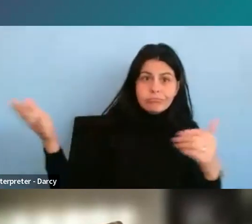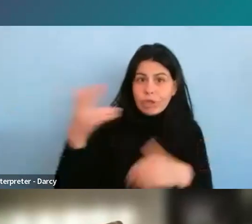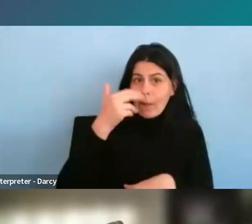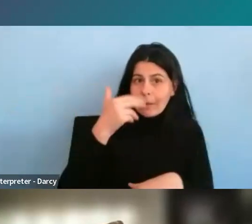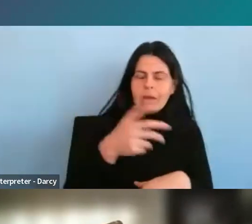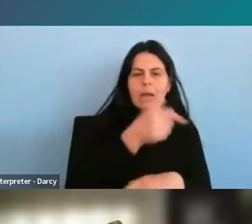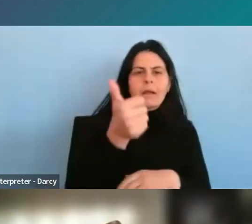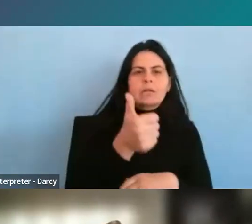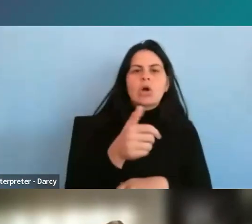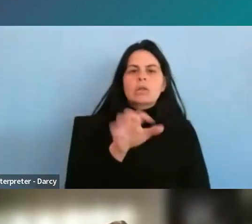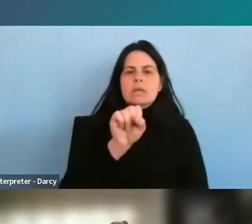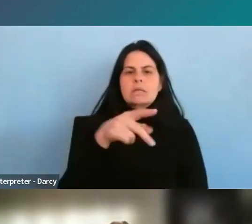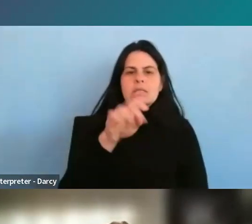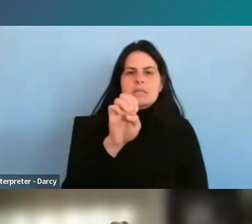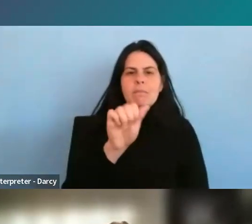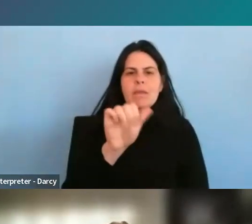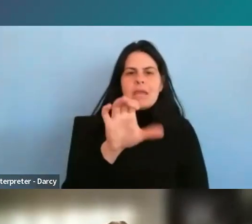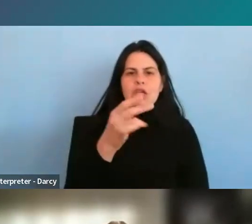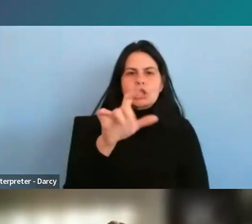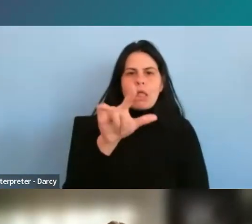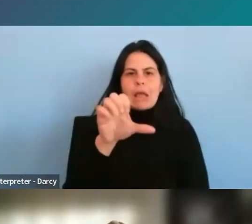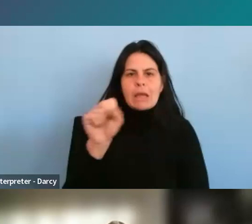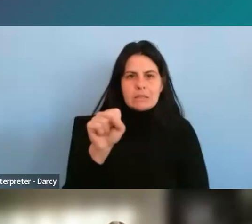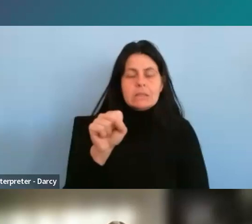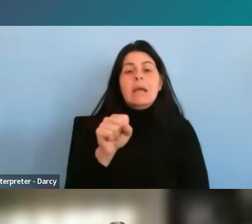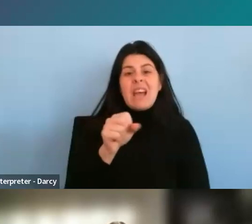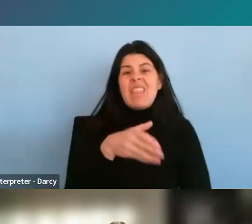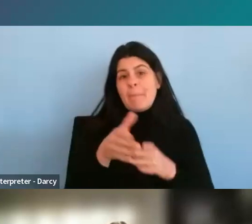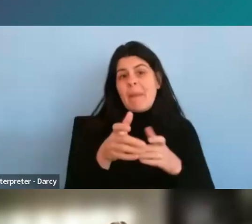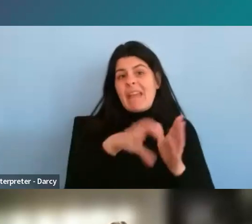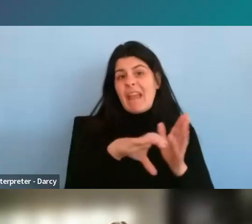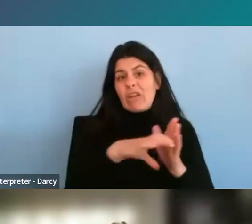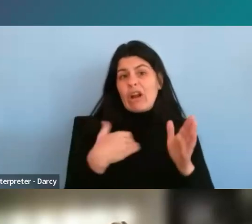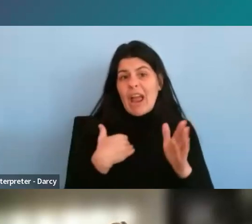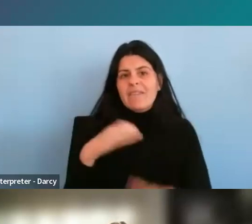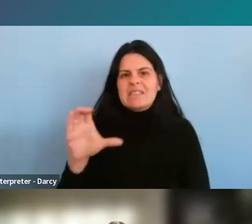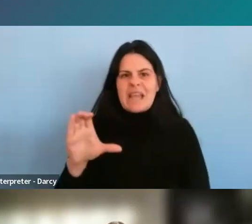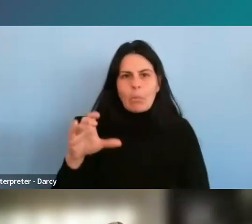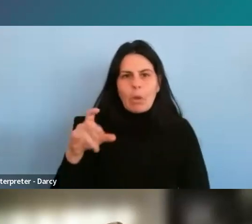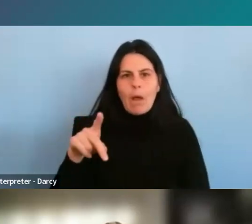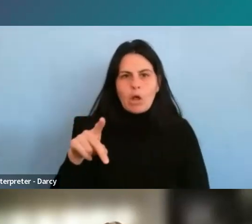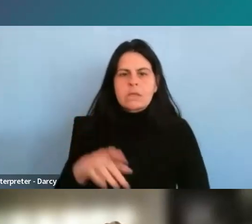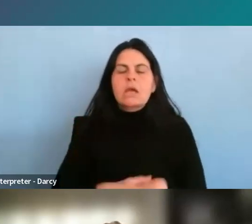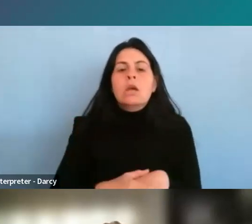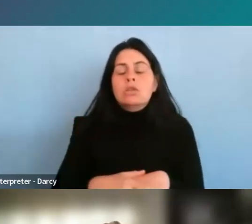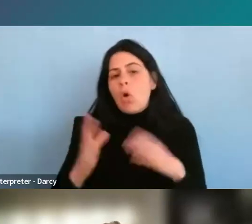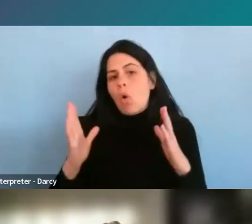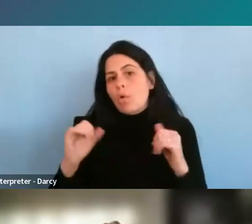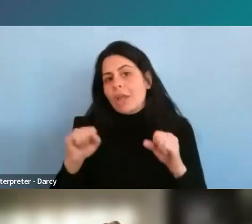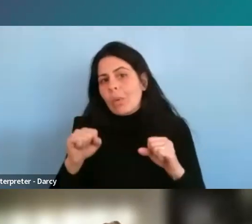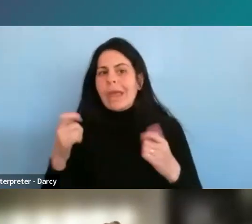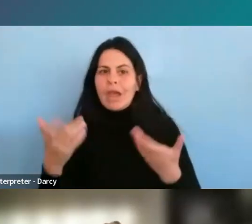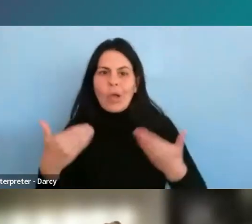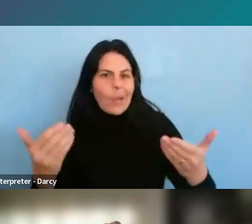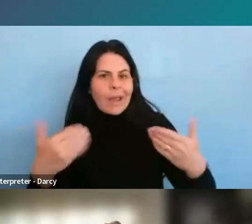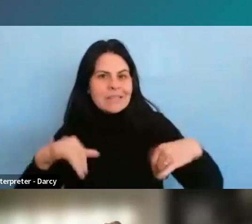had cerebral palsy. So we're hoping that we can really just kind of slide in there and tell the story